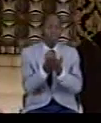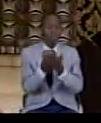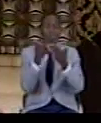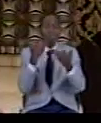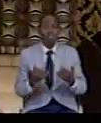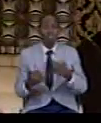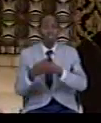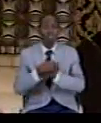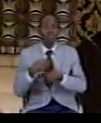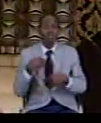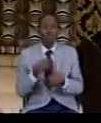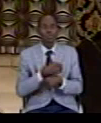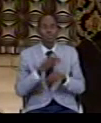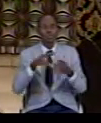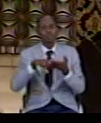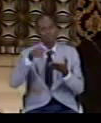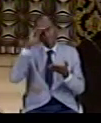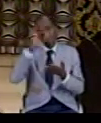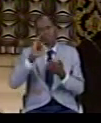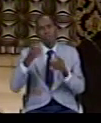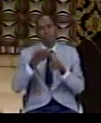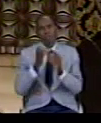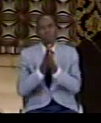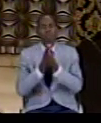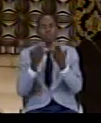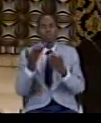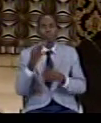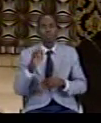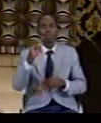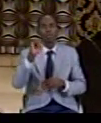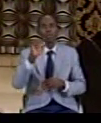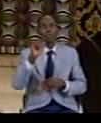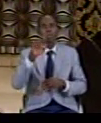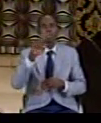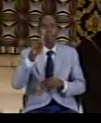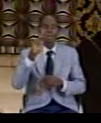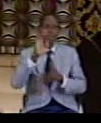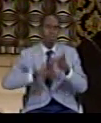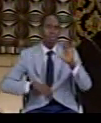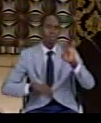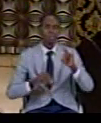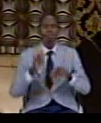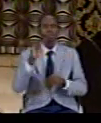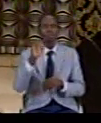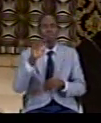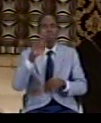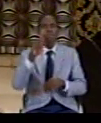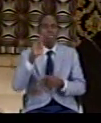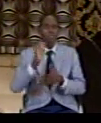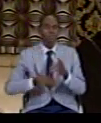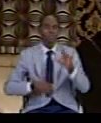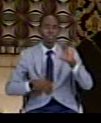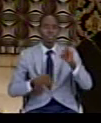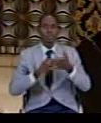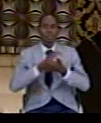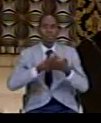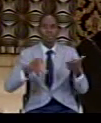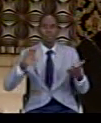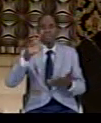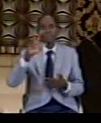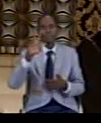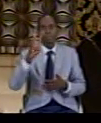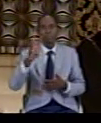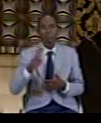Today we're coming to Mark chapter 8. Mark chapter 8. We're reading from verse